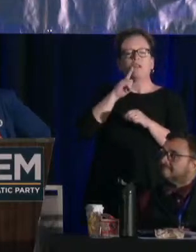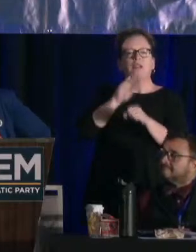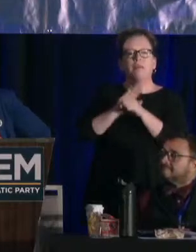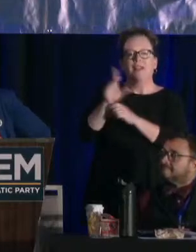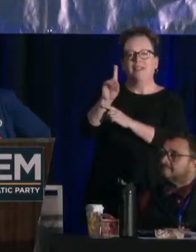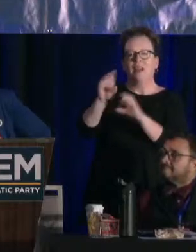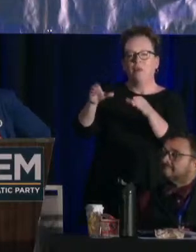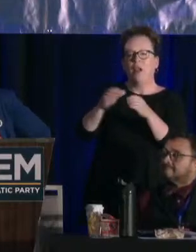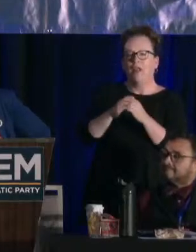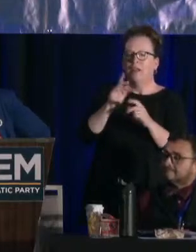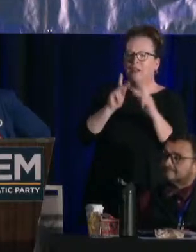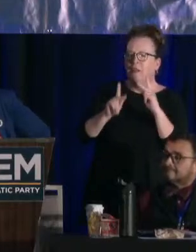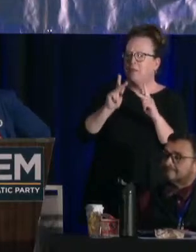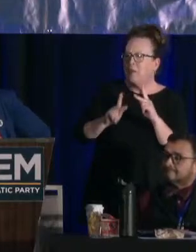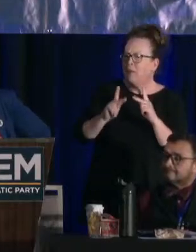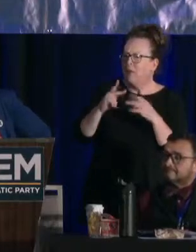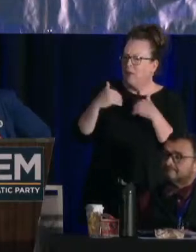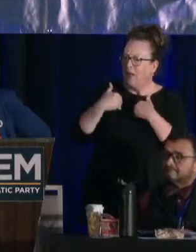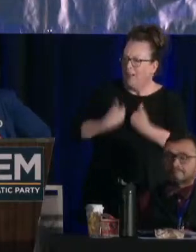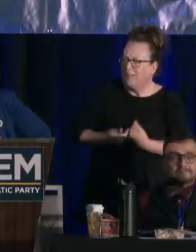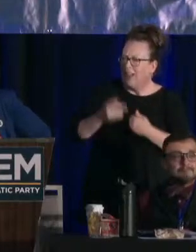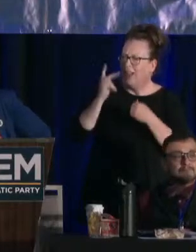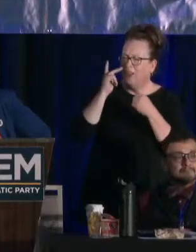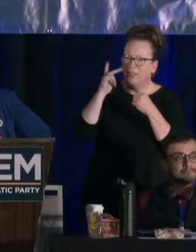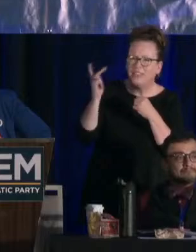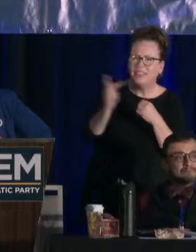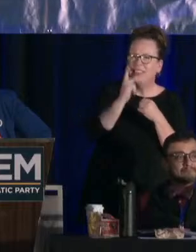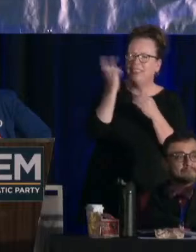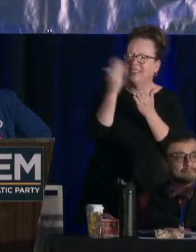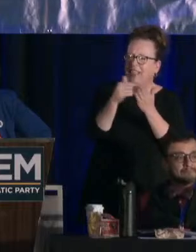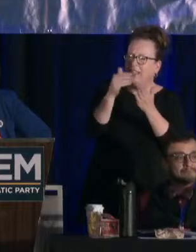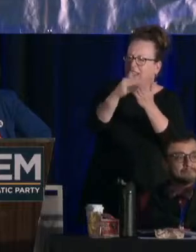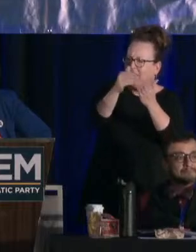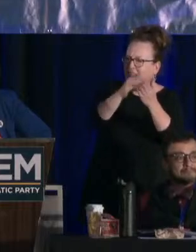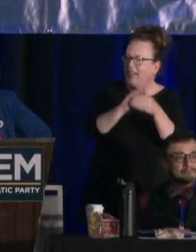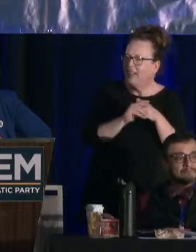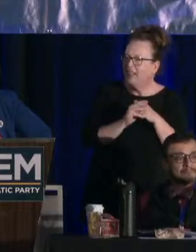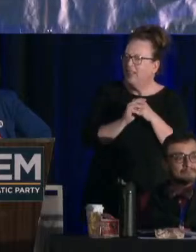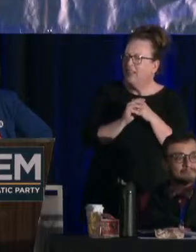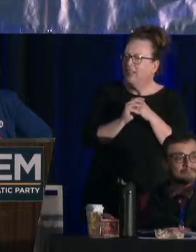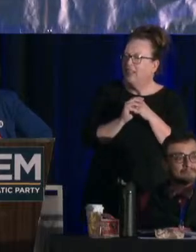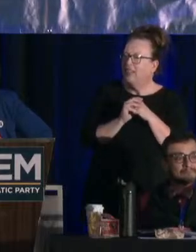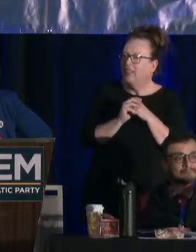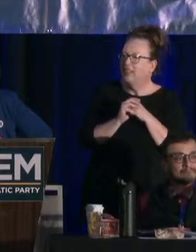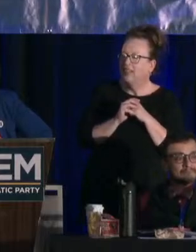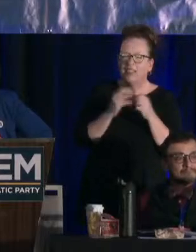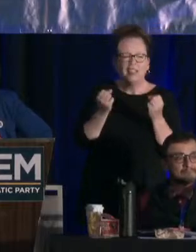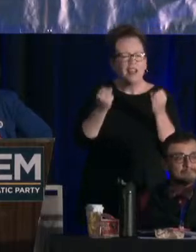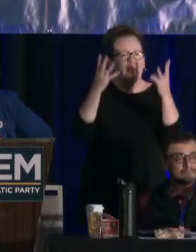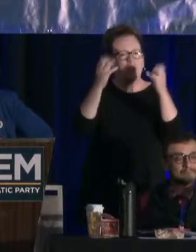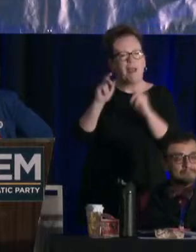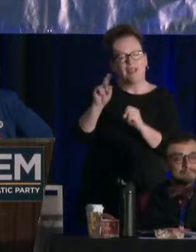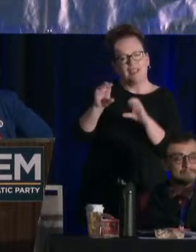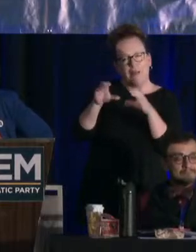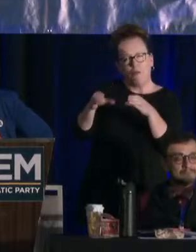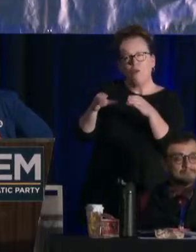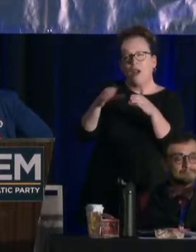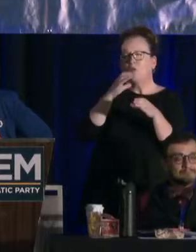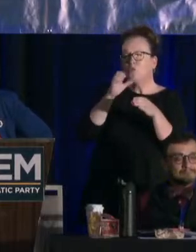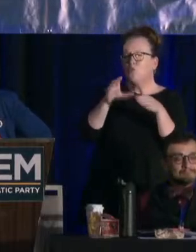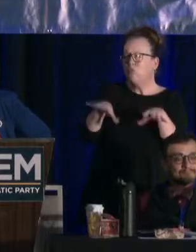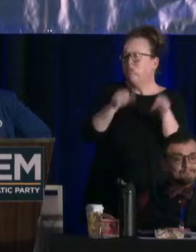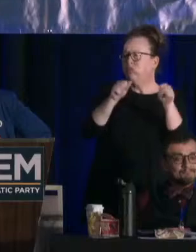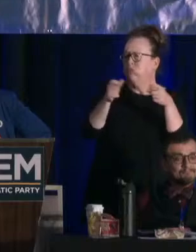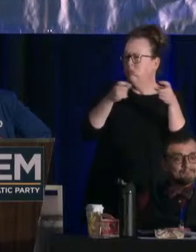so tirelessly in his community of Long Beach. And one of his main things, though, was not only getting Democrats elected, but